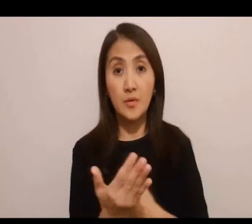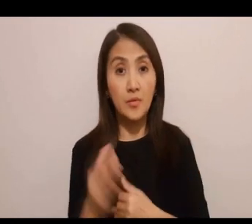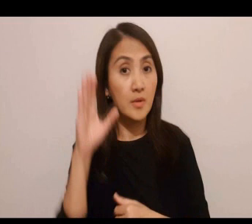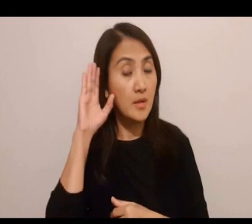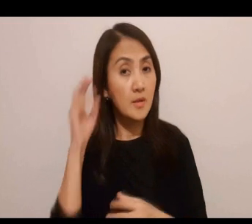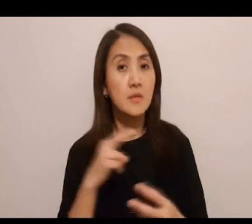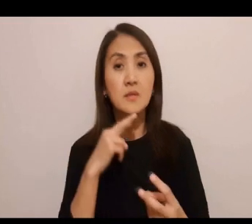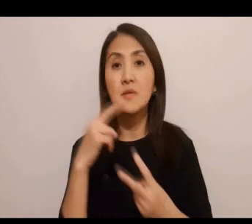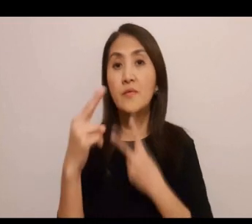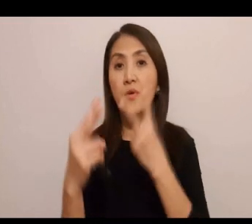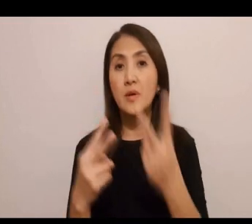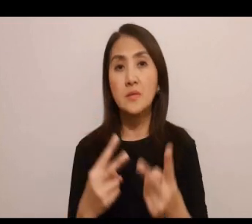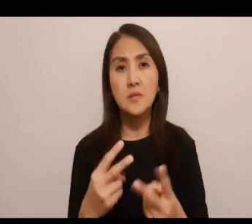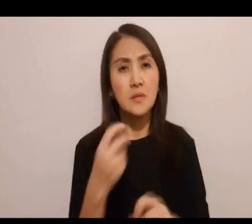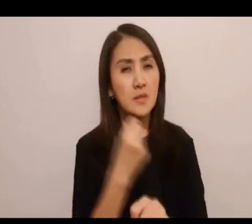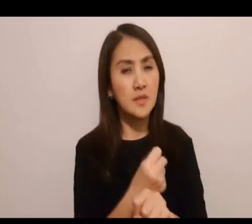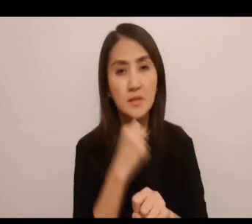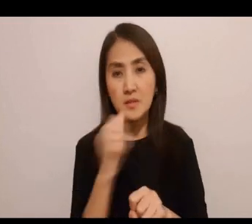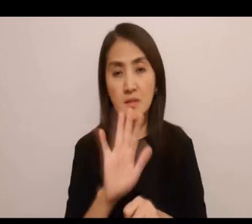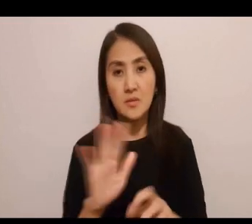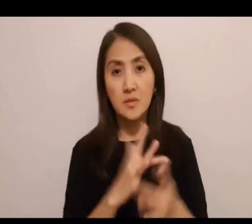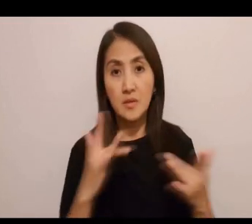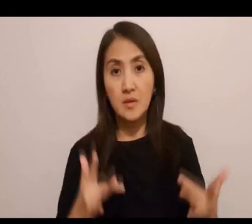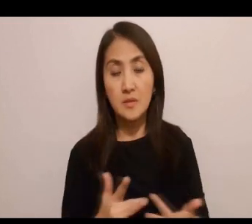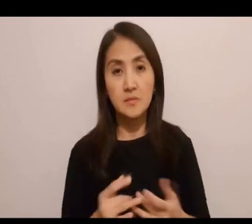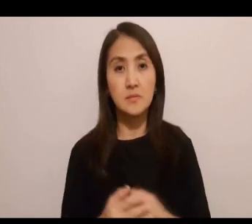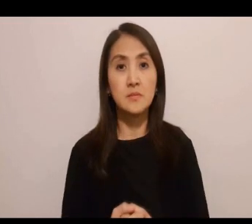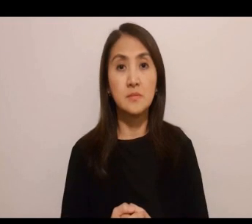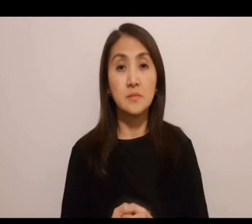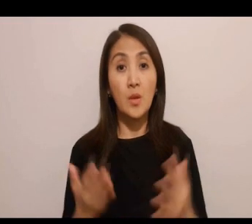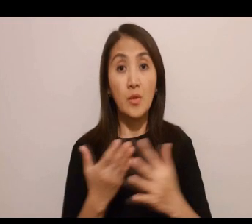If today you hear his voice, harden not your hearts.